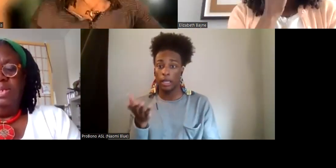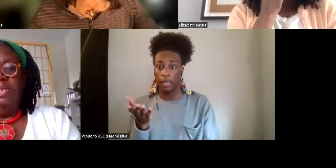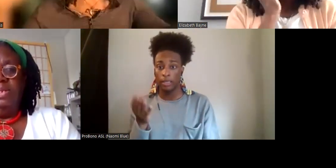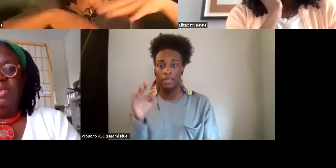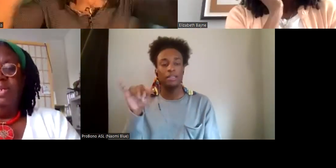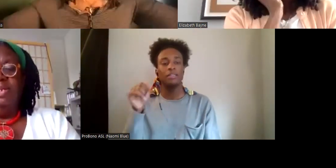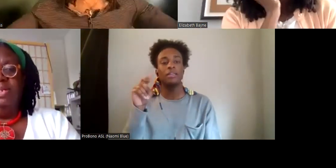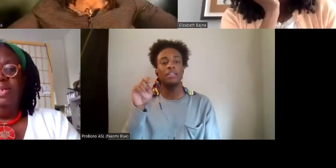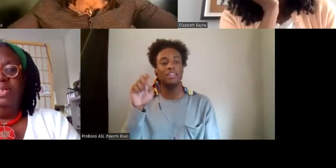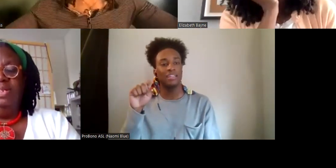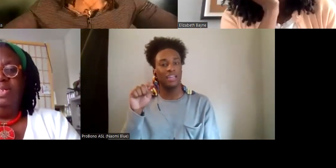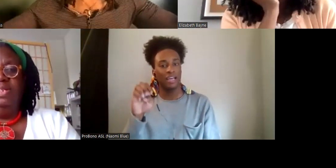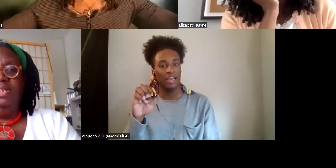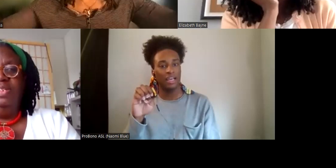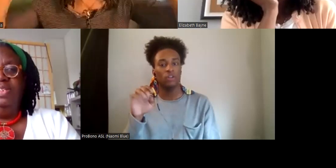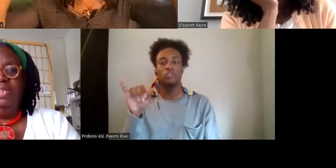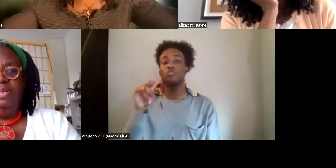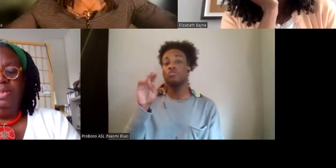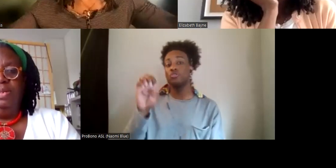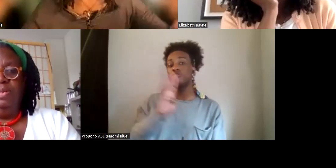Because a small audience sees it,